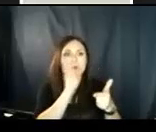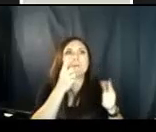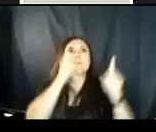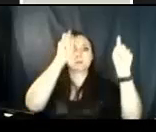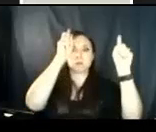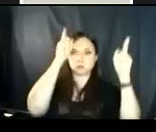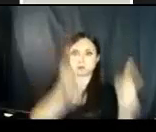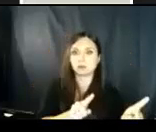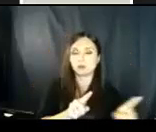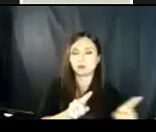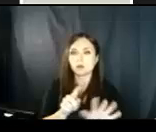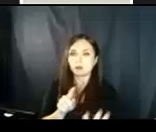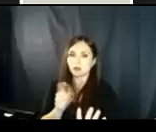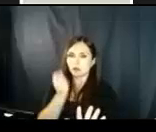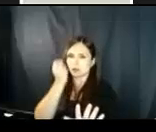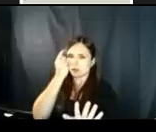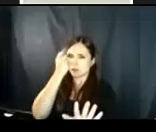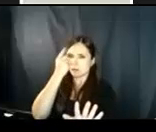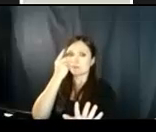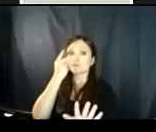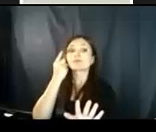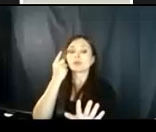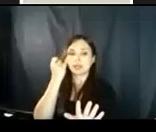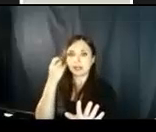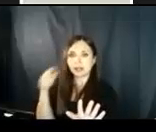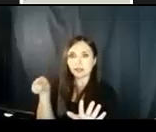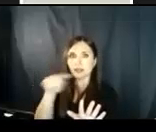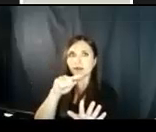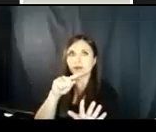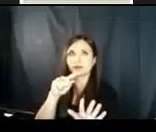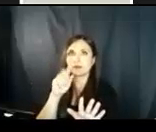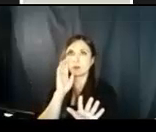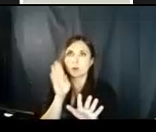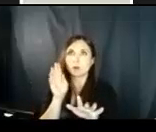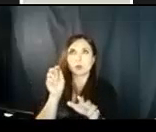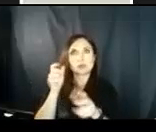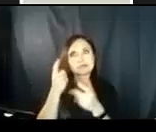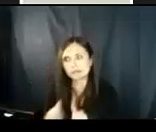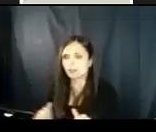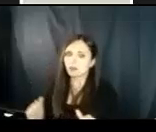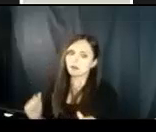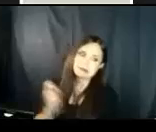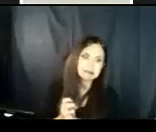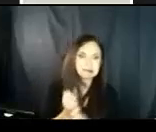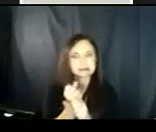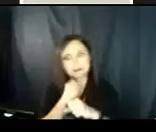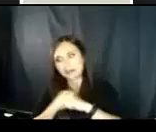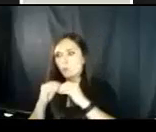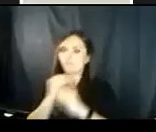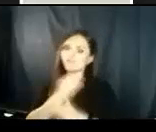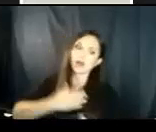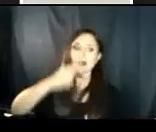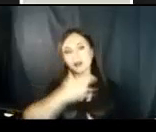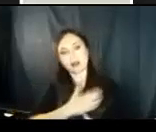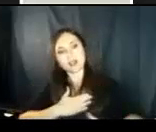don't think that if you are going to work so hard to make this lesson engaging, are you really